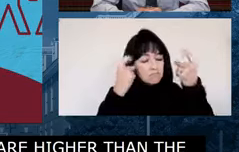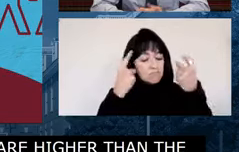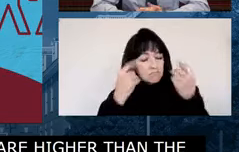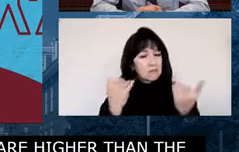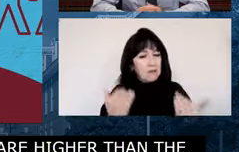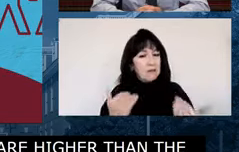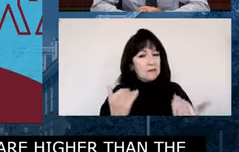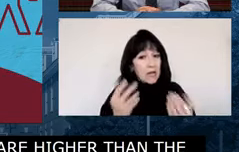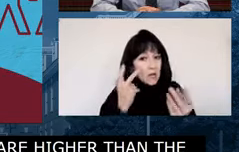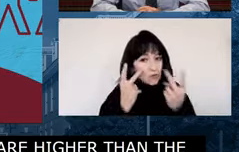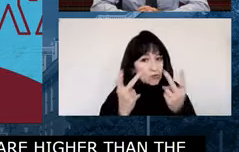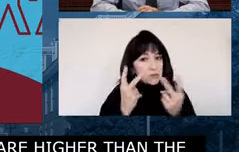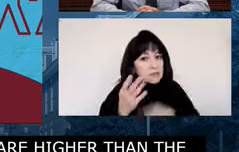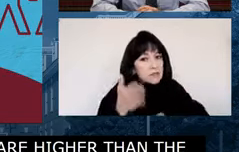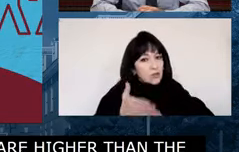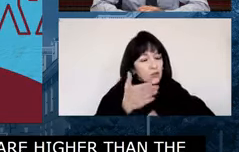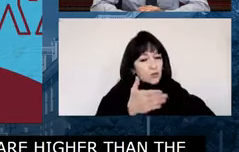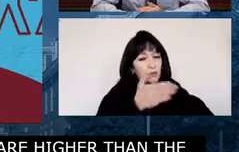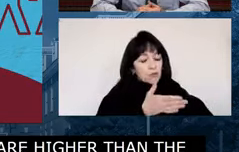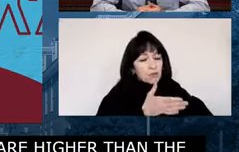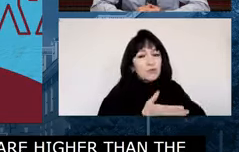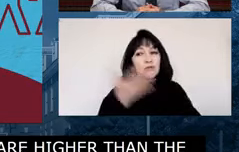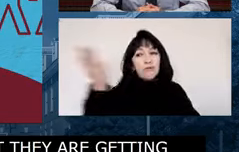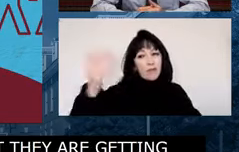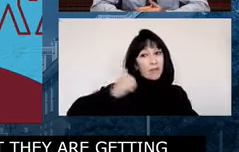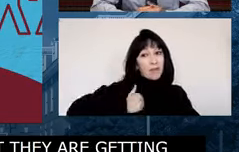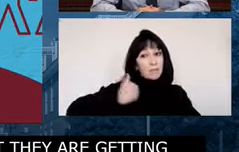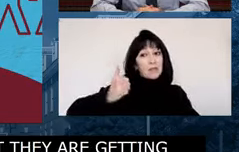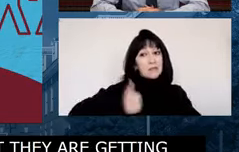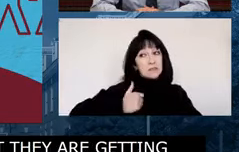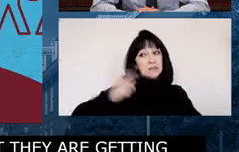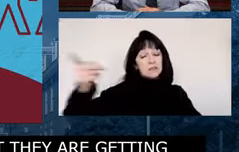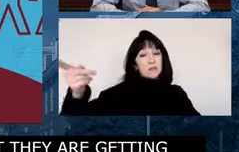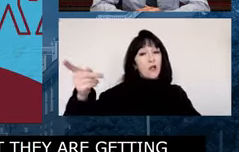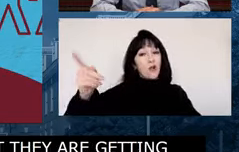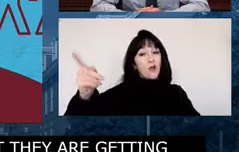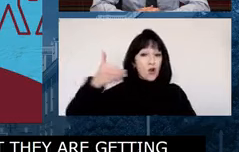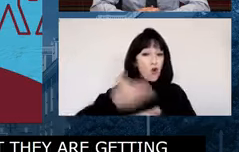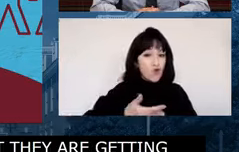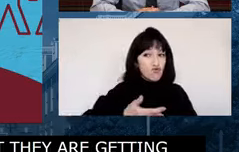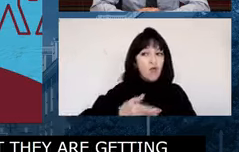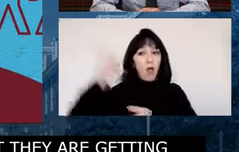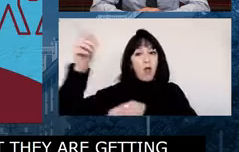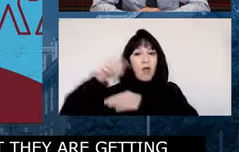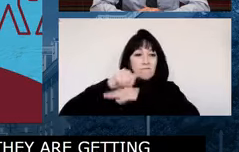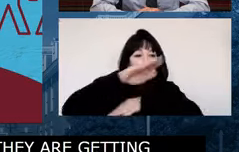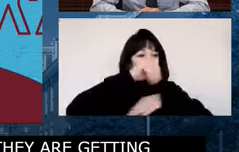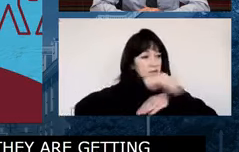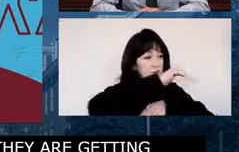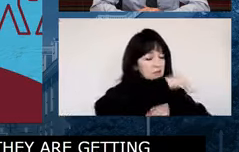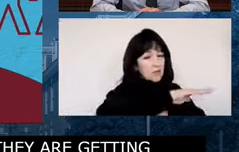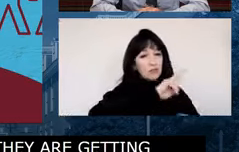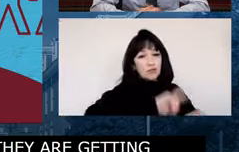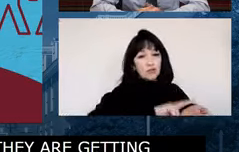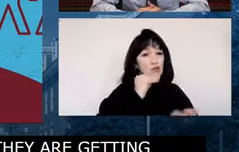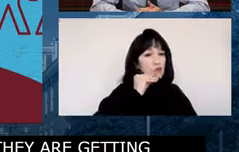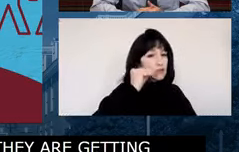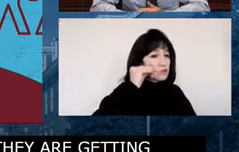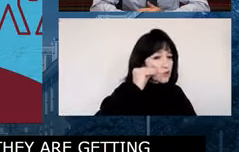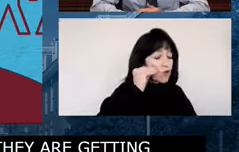better. The National Guard has arrived at our hospitals, at our long-term care facilities.